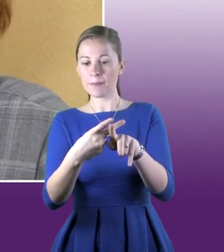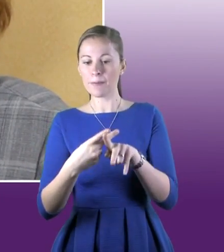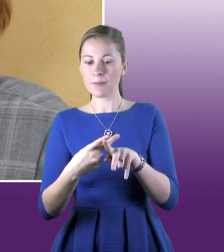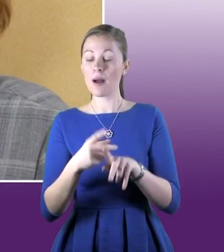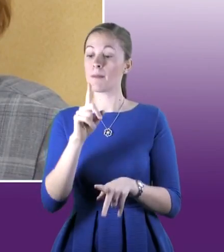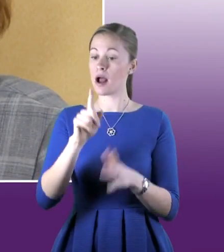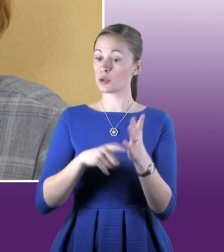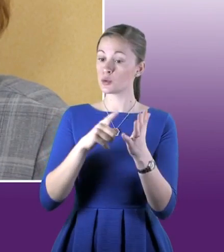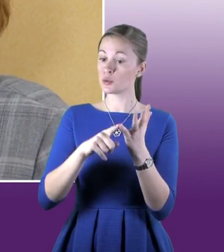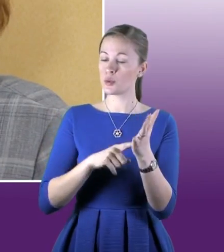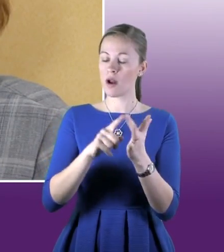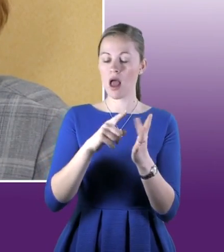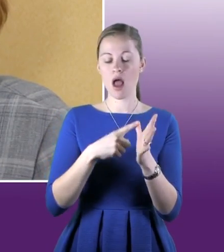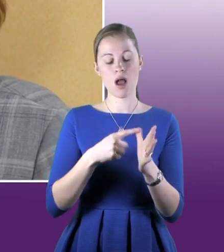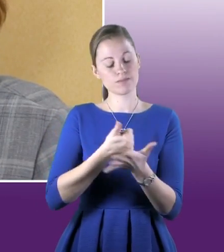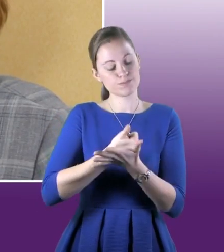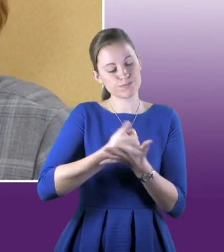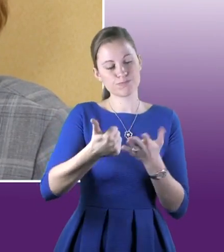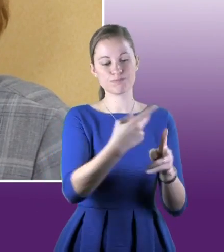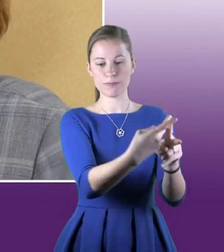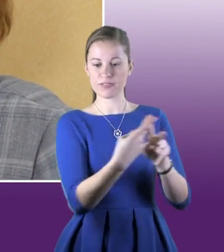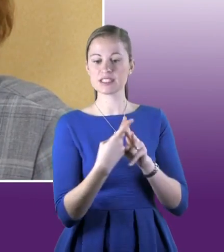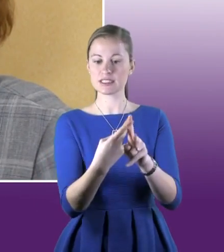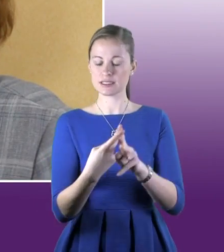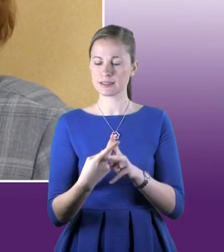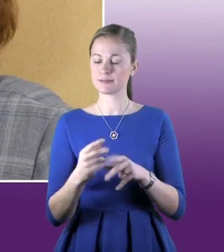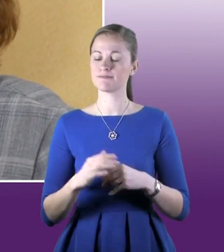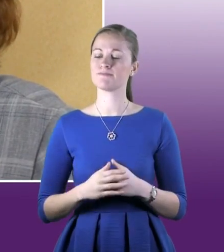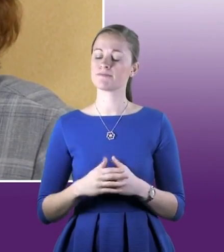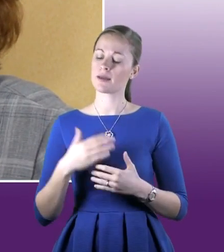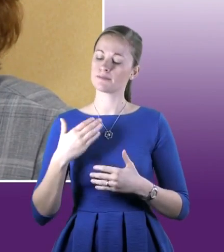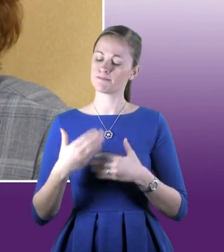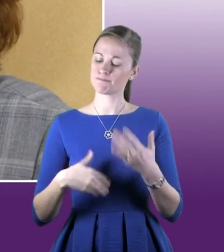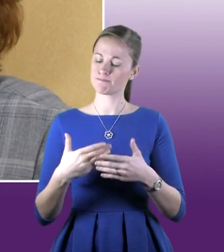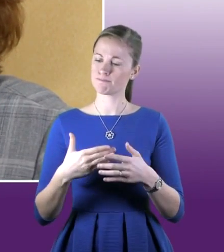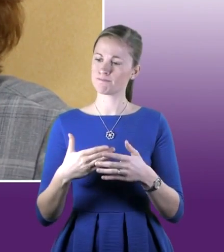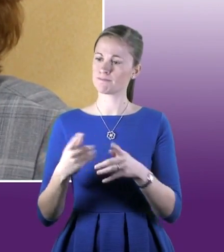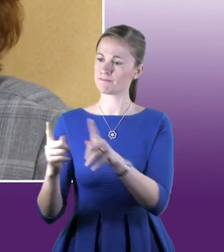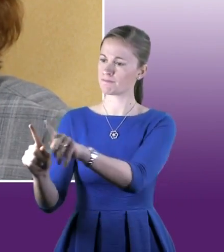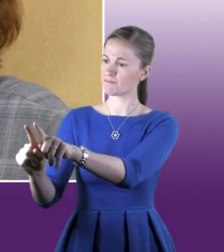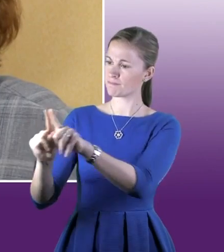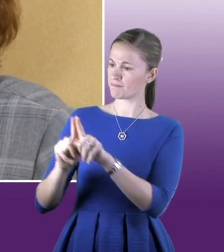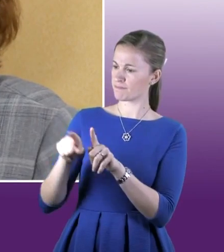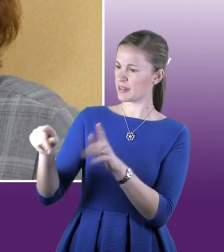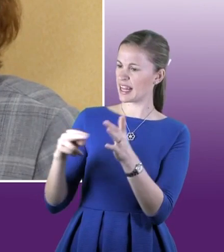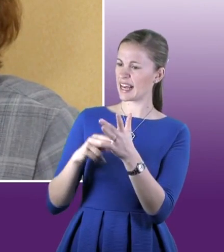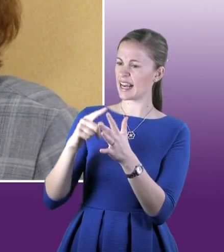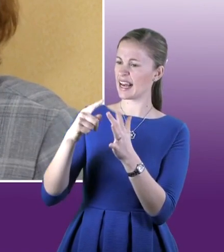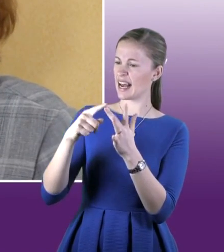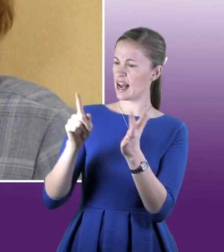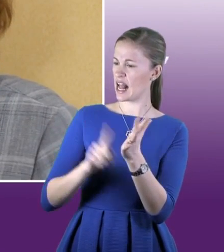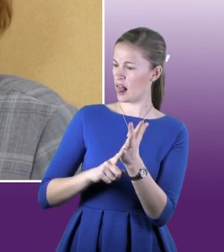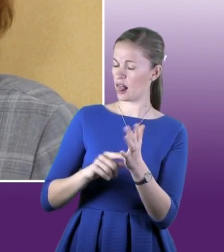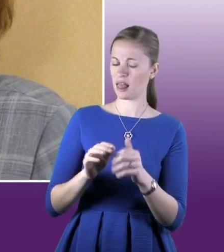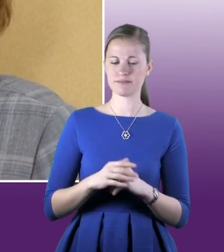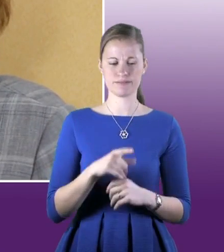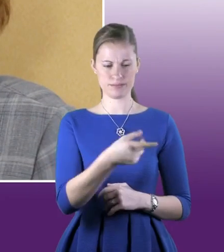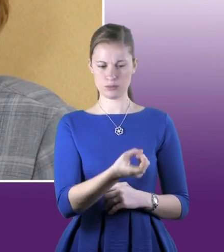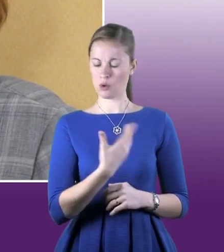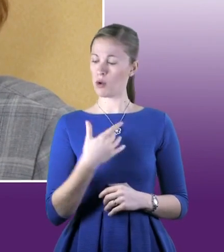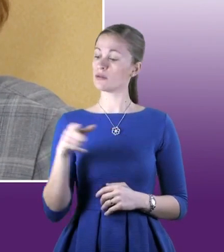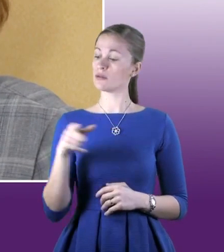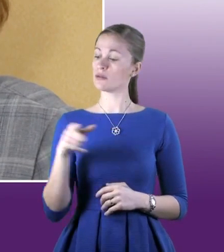But Julia always came. And then she brought Neil. She said he